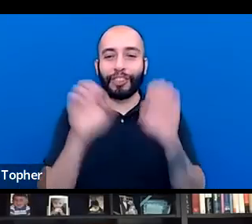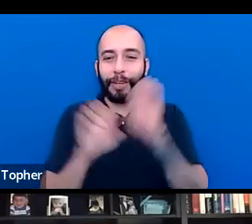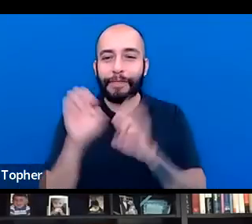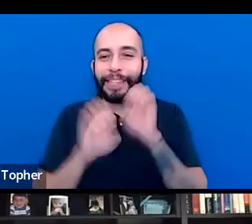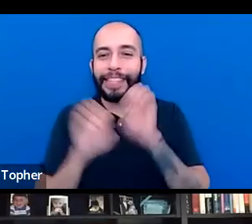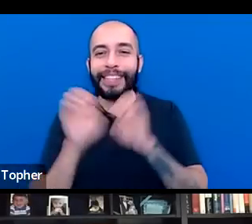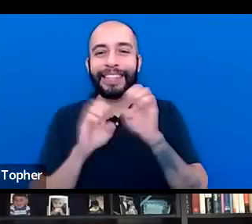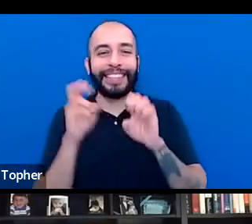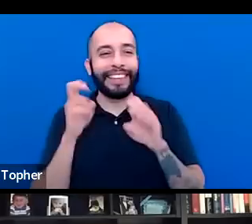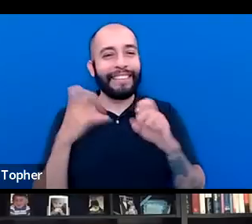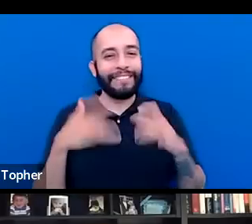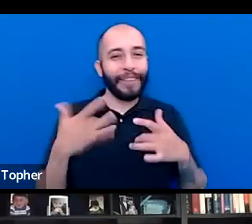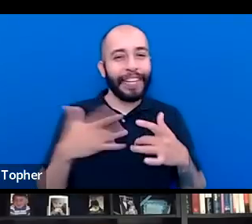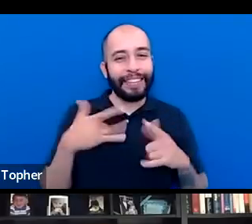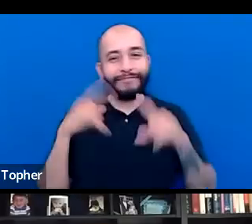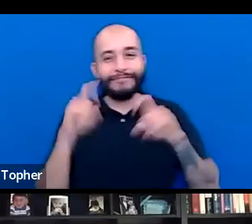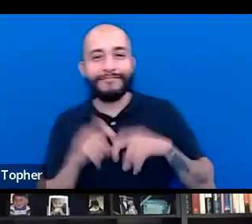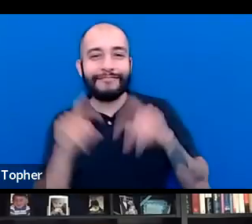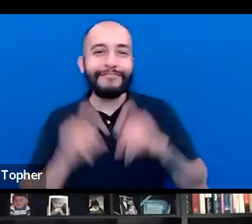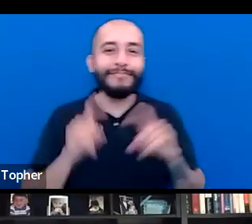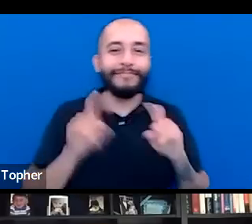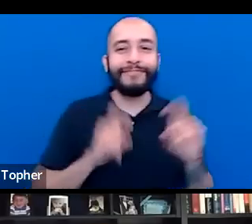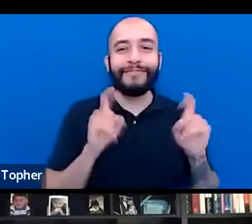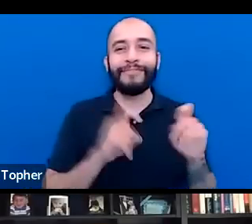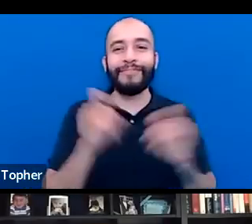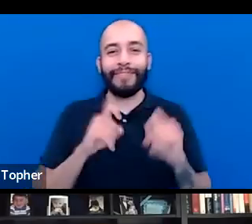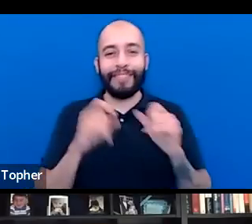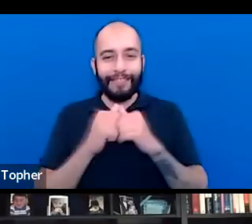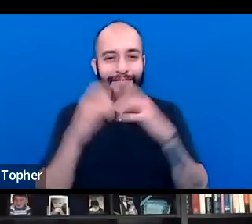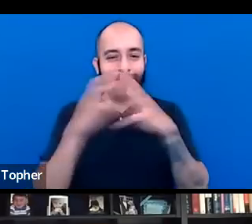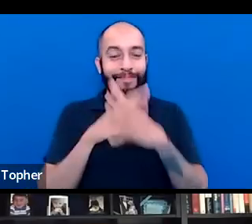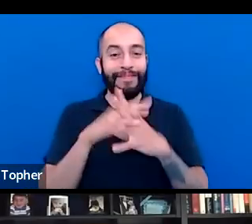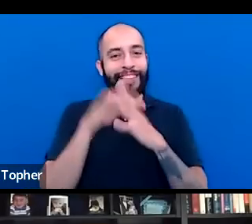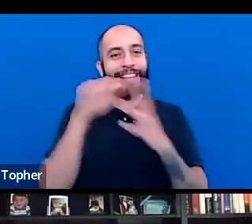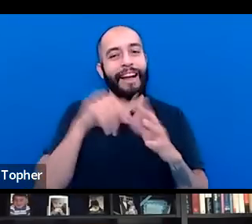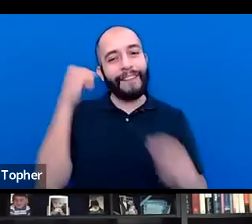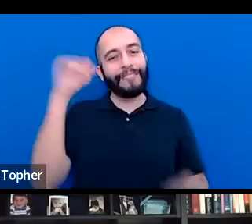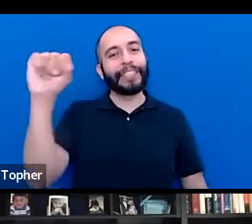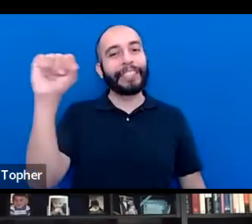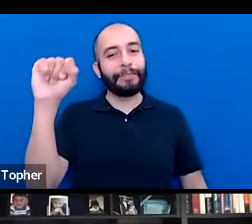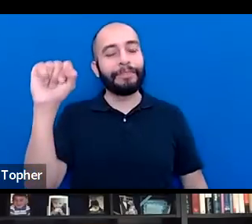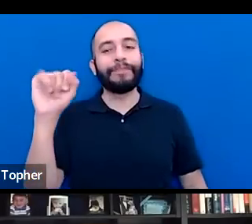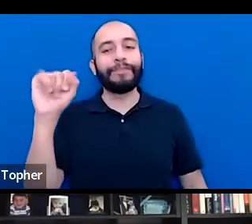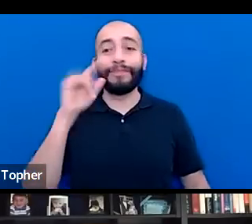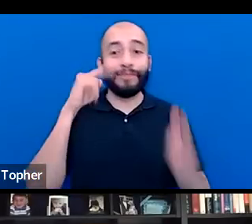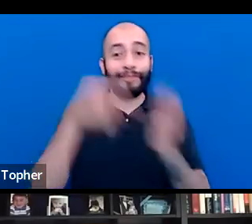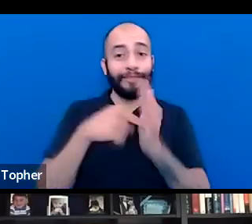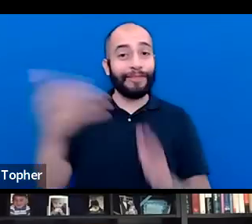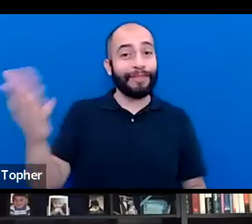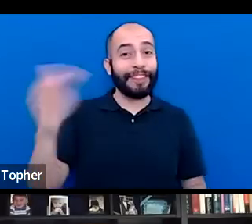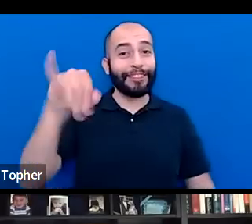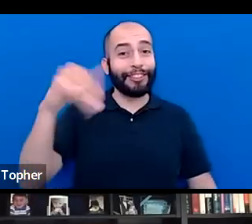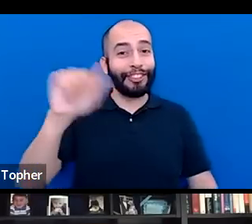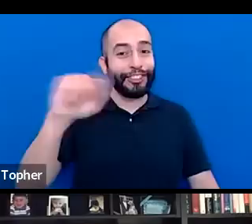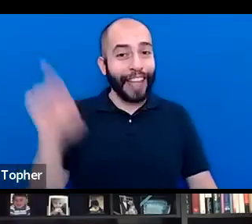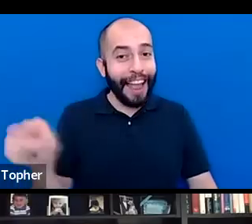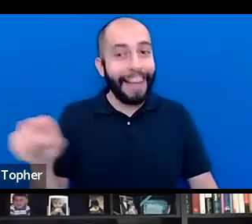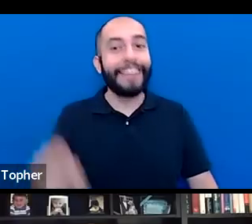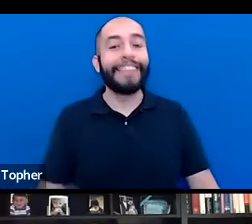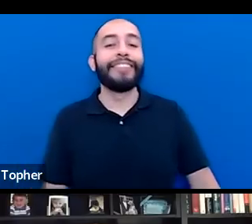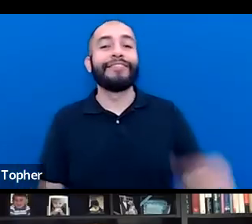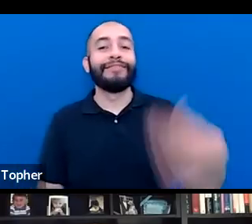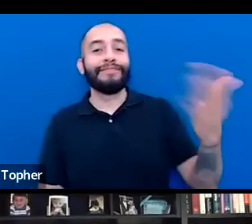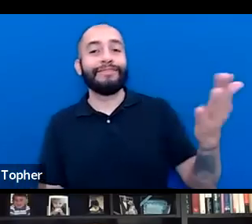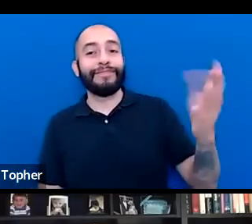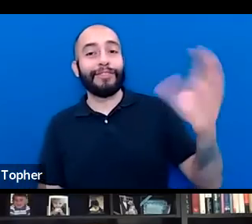people like Jazz and Chris. And I think that that's a lot to be excited about. And as